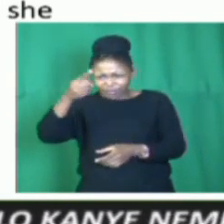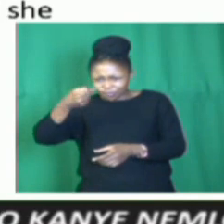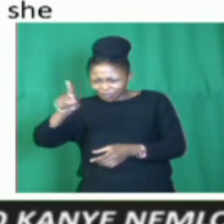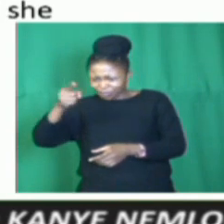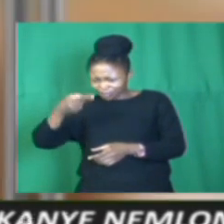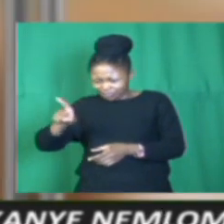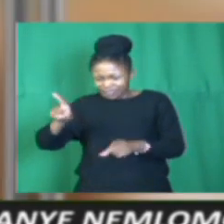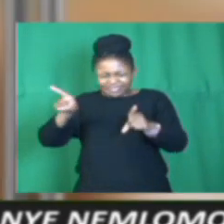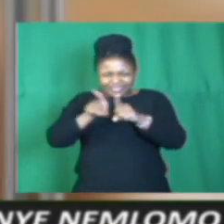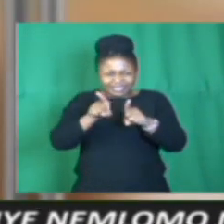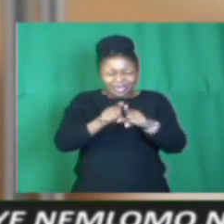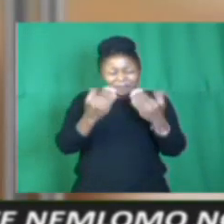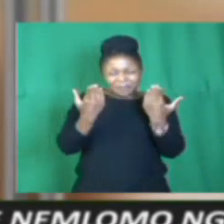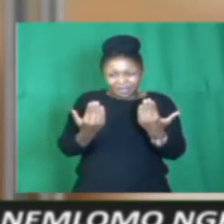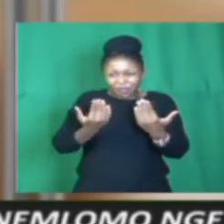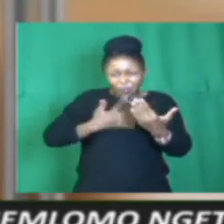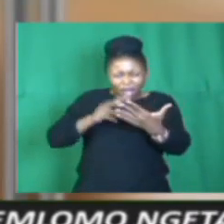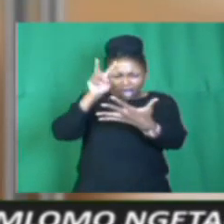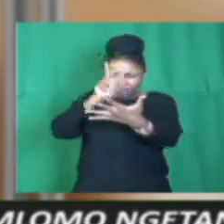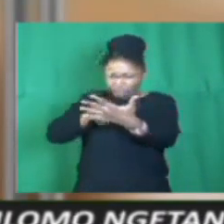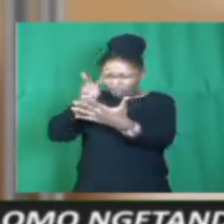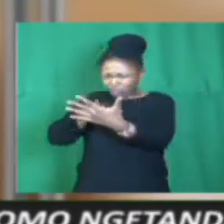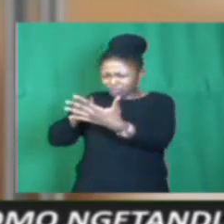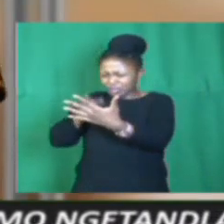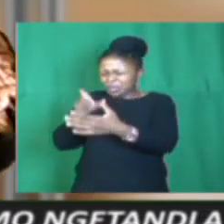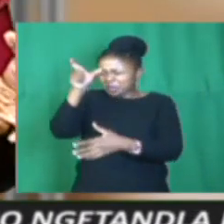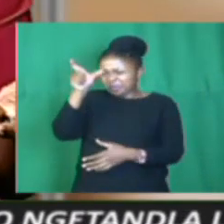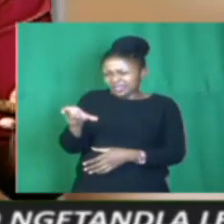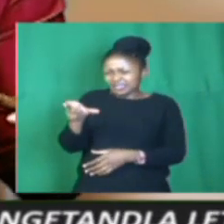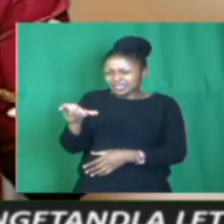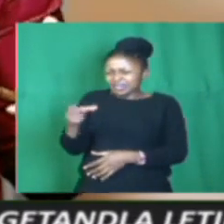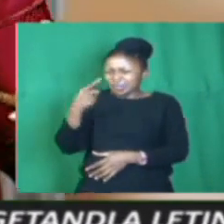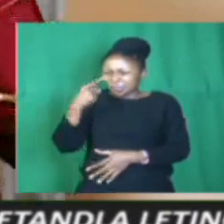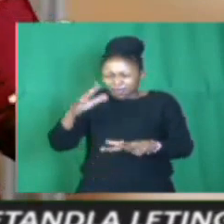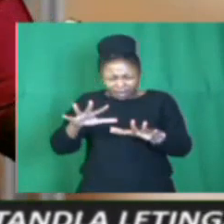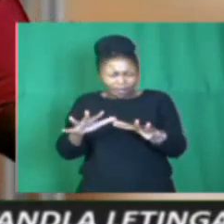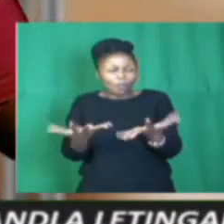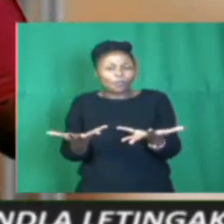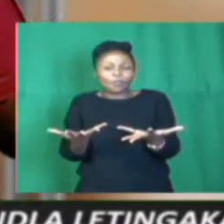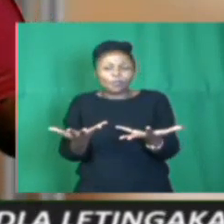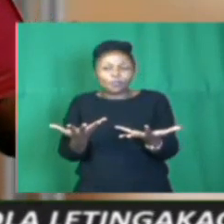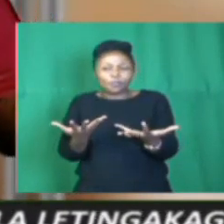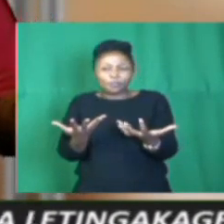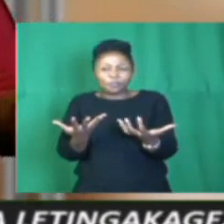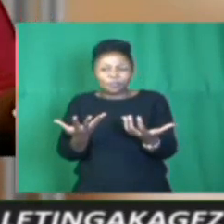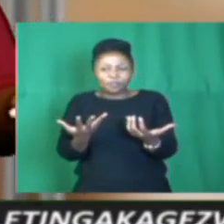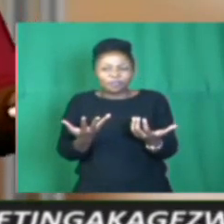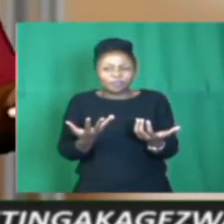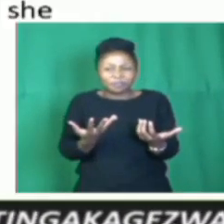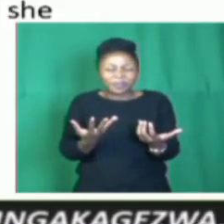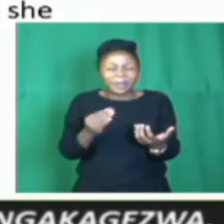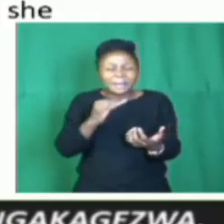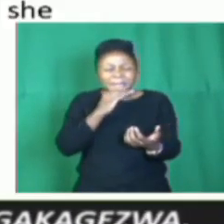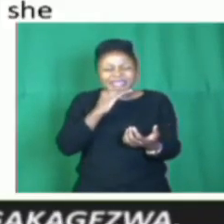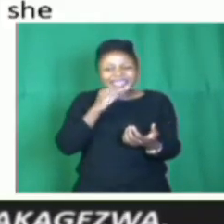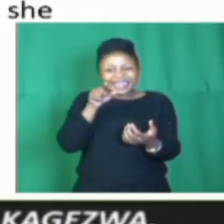extraordinary, what makes this person stands out. And in my example here, I say that it is the what? It is on account of